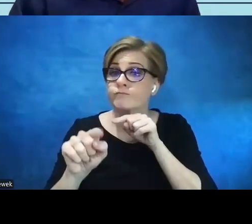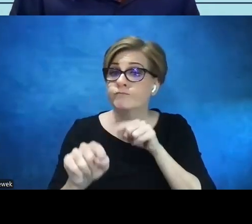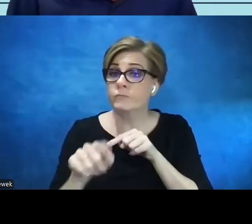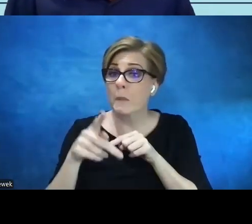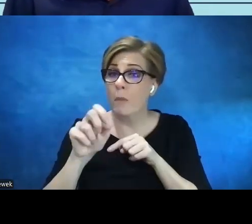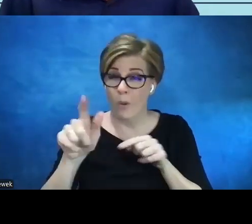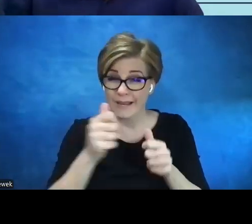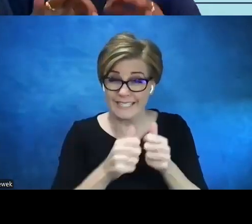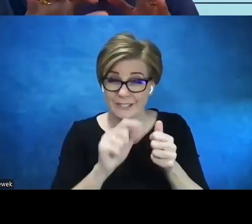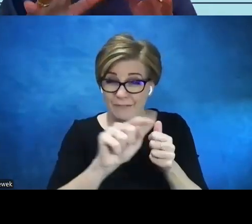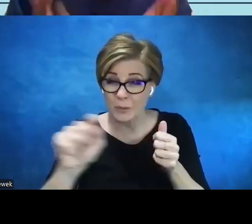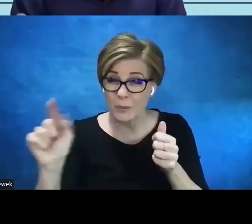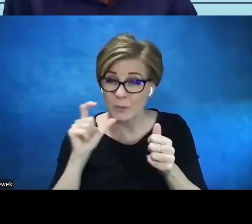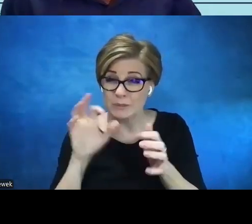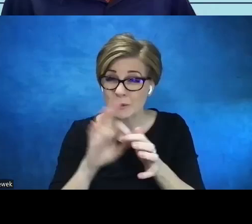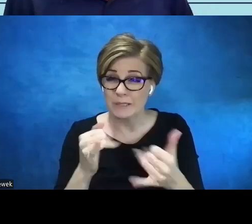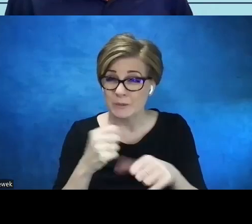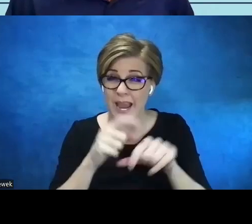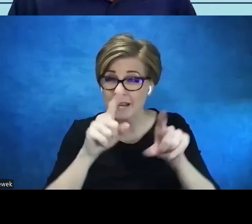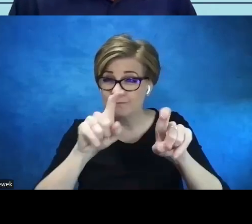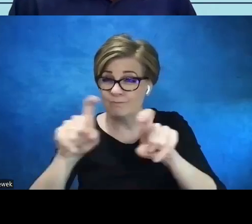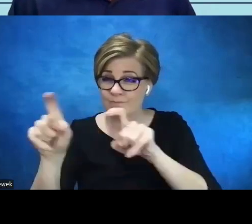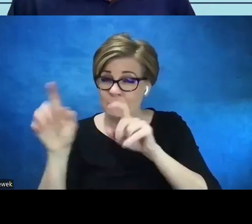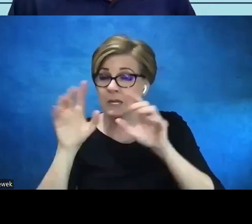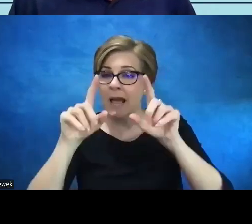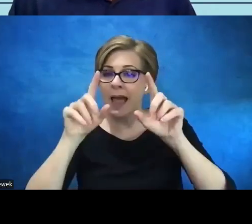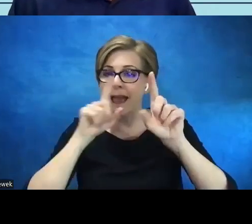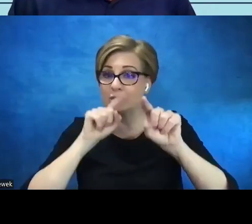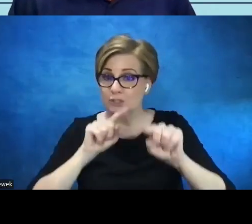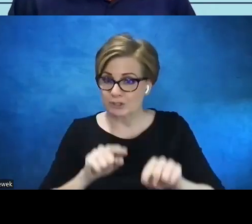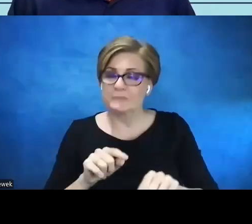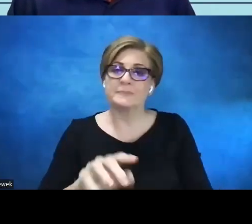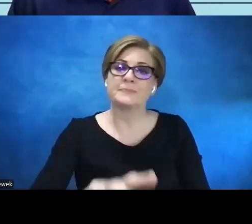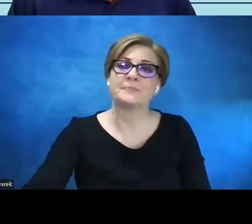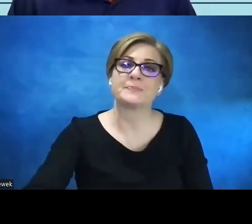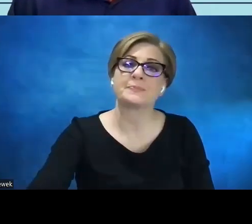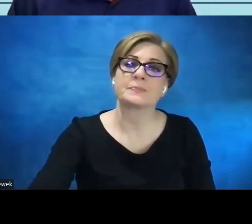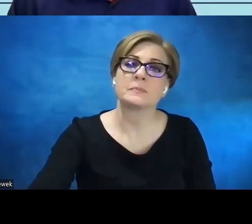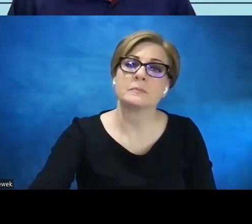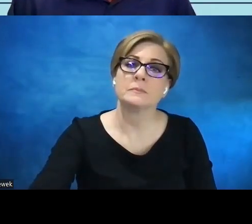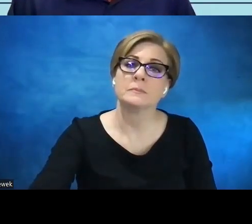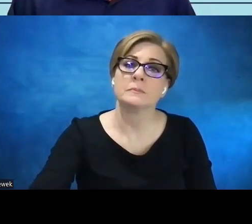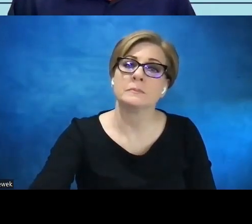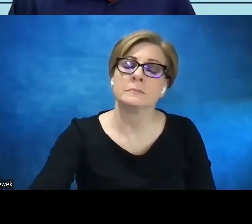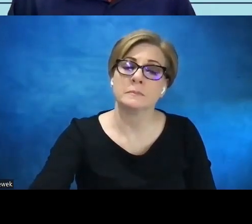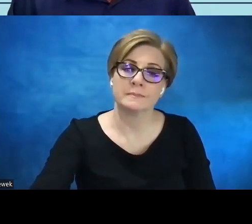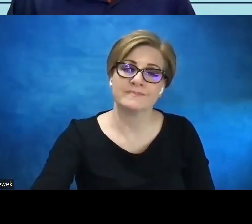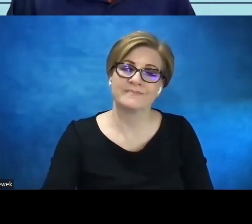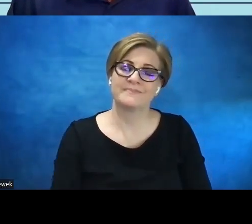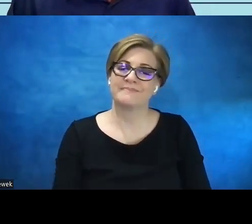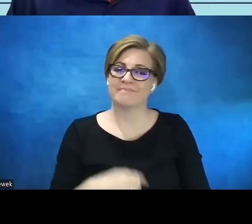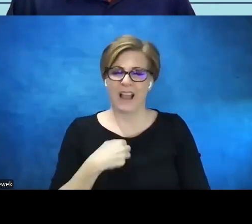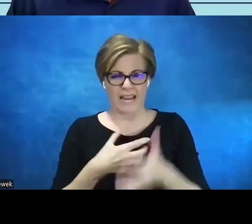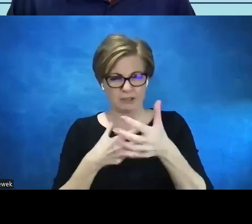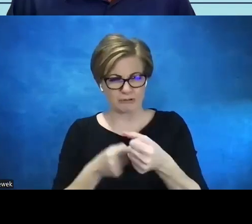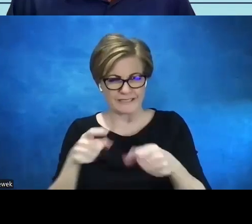every one of you to answer so we can have a good overview of how the audience has been. And you guys have been phenomenal in the past. So I have all the faith in the world that we're